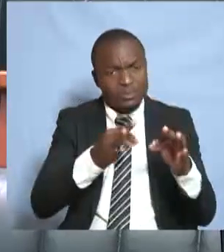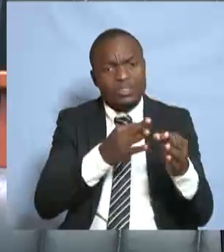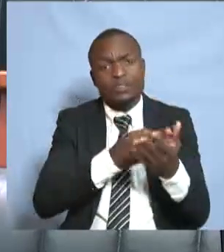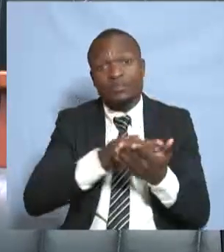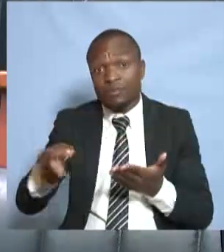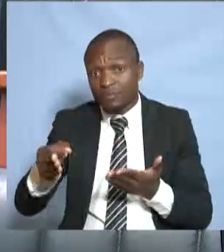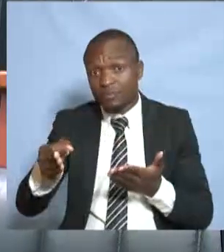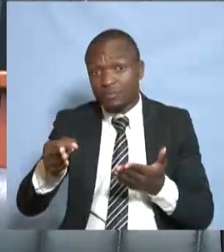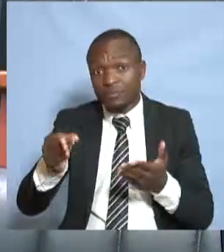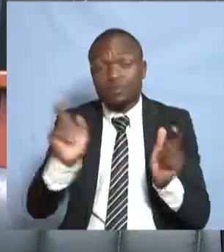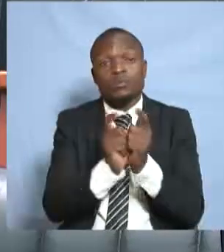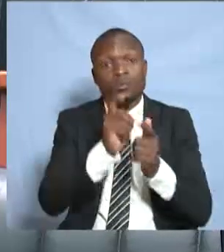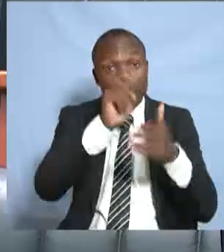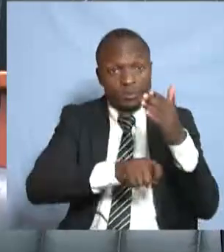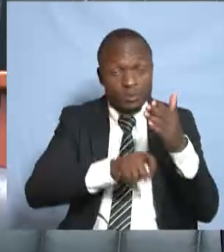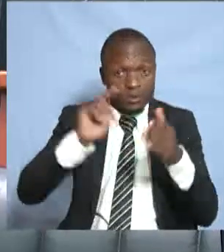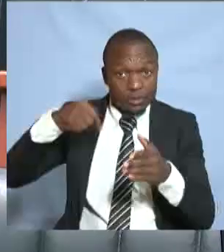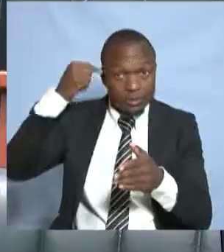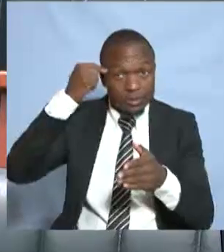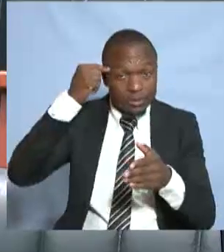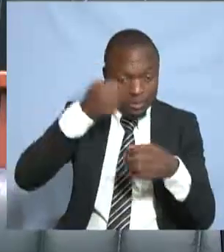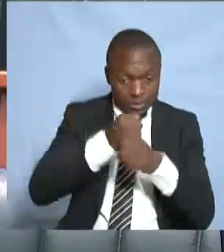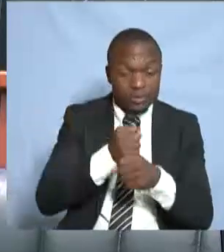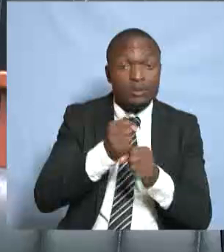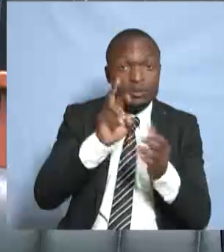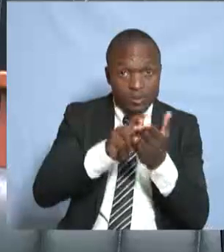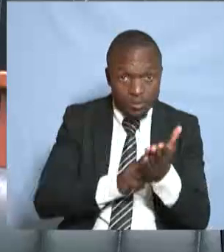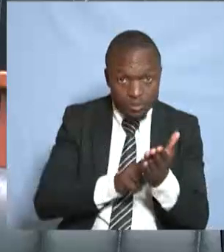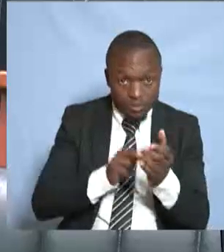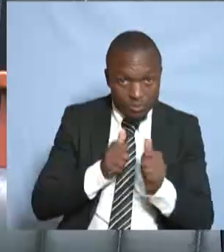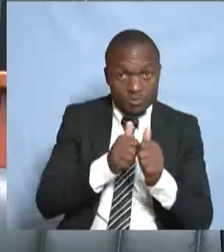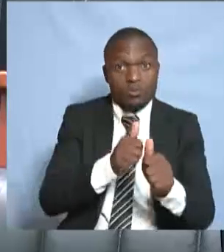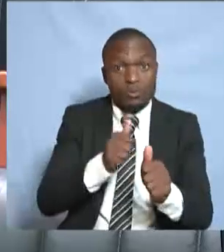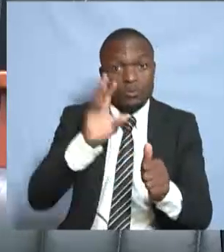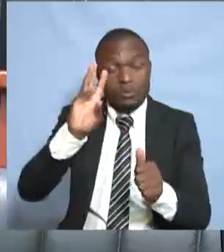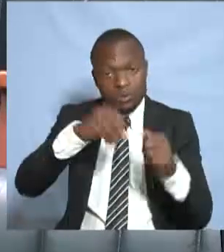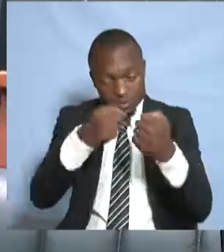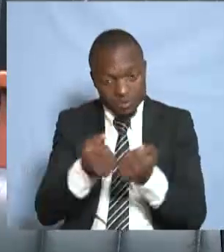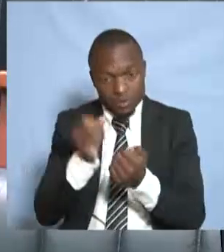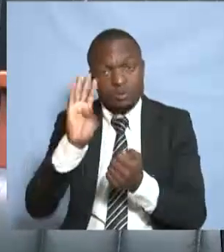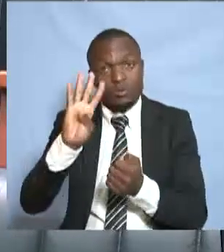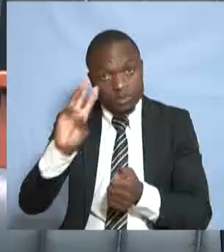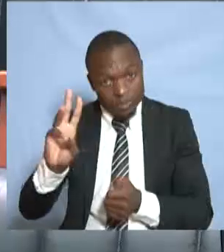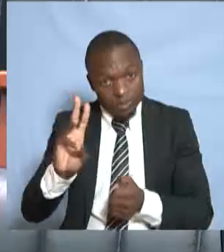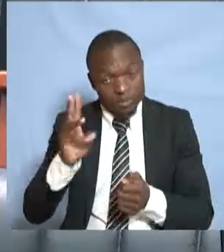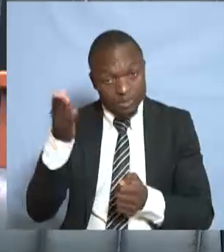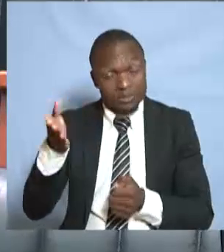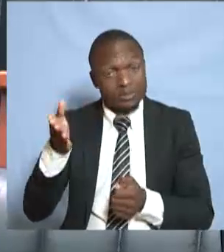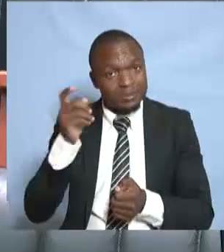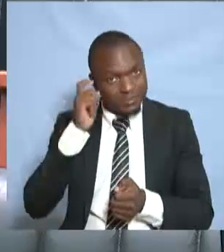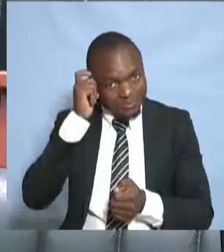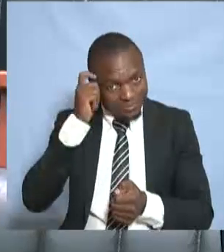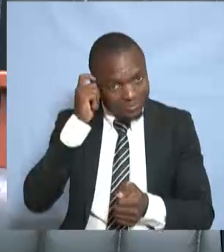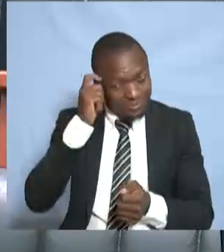price, then government will develop regulations according to Section 46. So I felt the obligation, Mr.